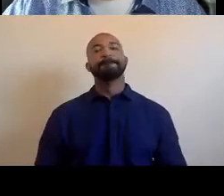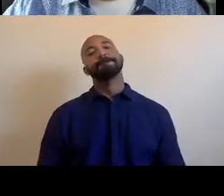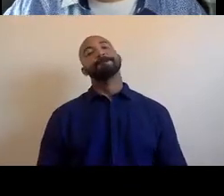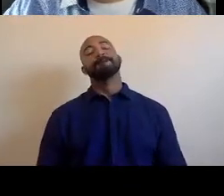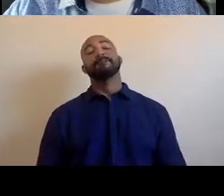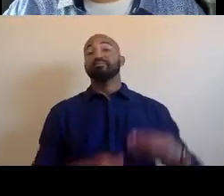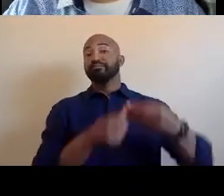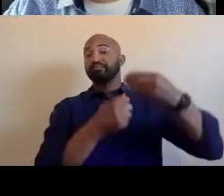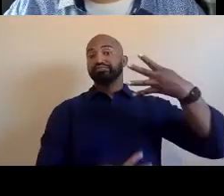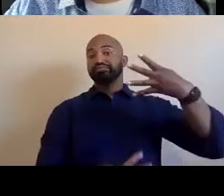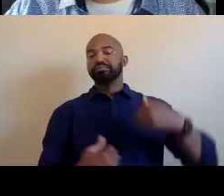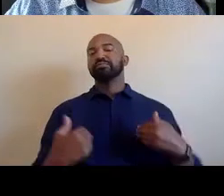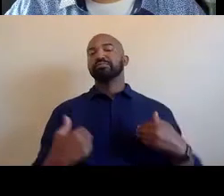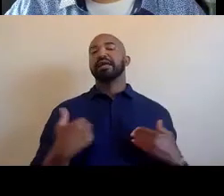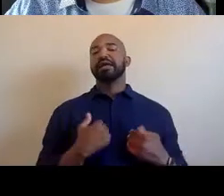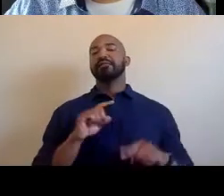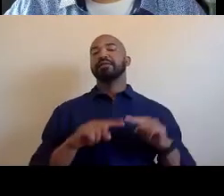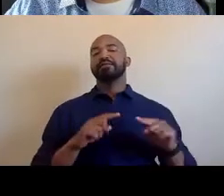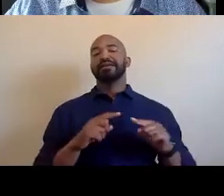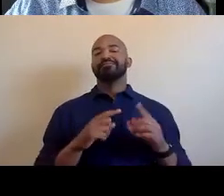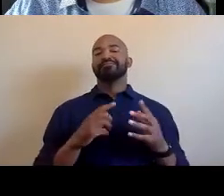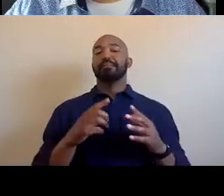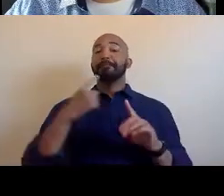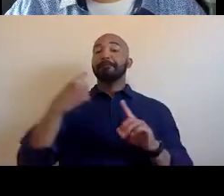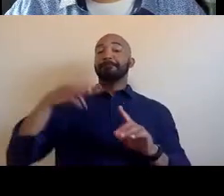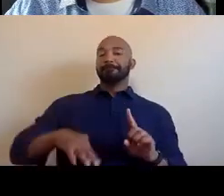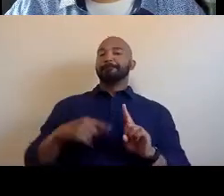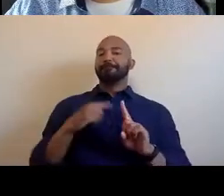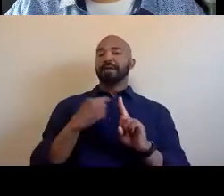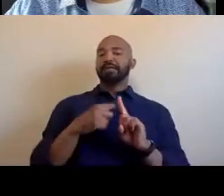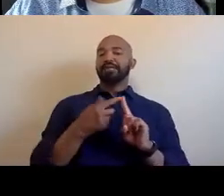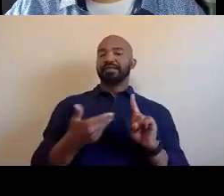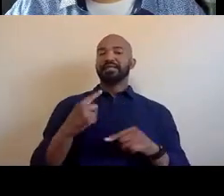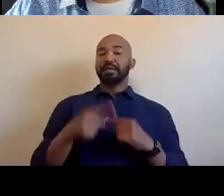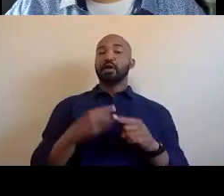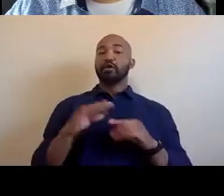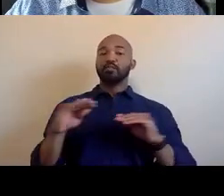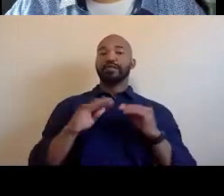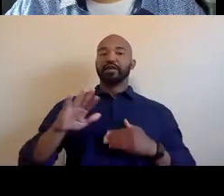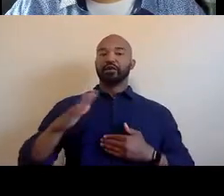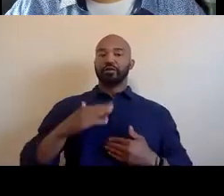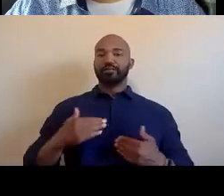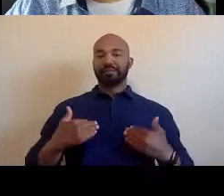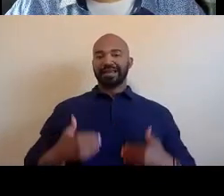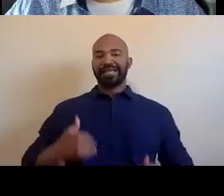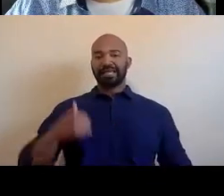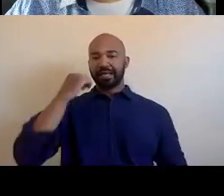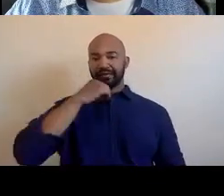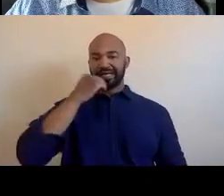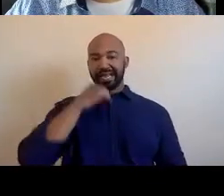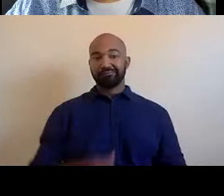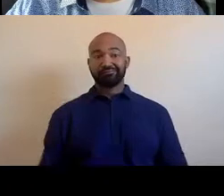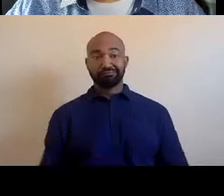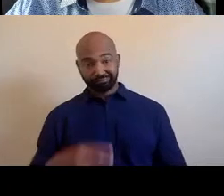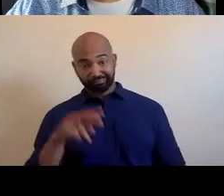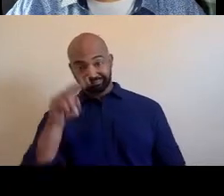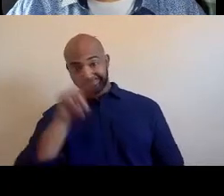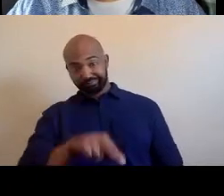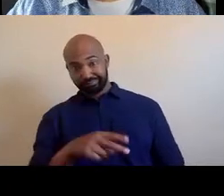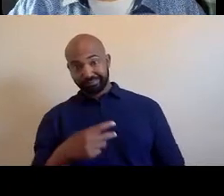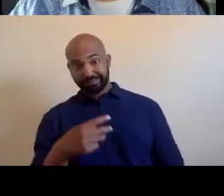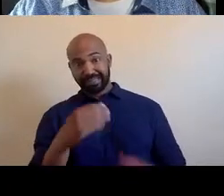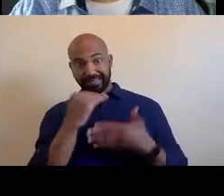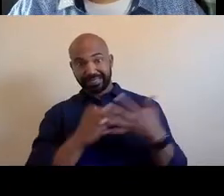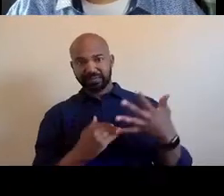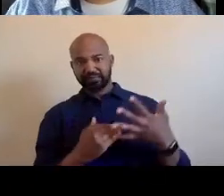of physical activity and engagement. And you can see that there's some huge benefits to it. So we're